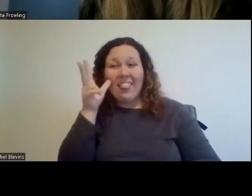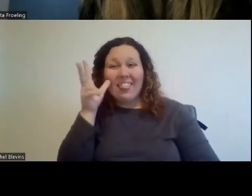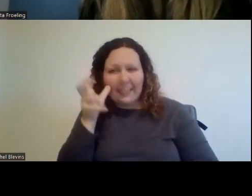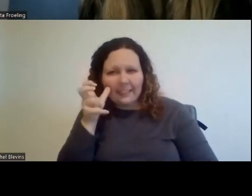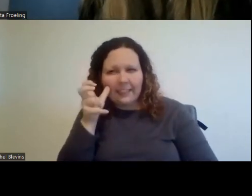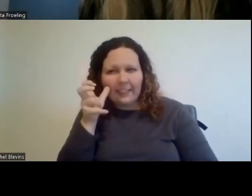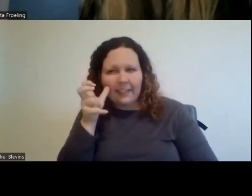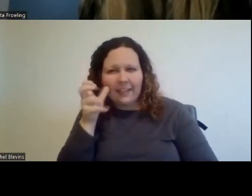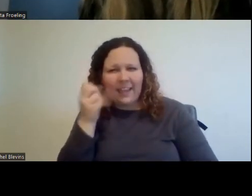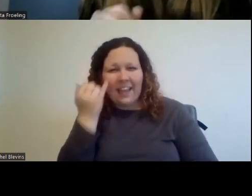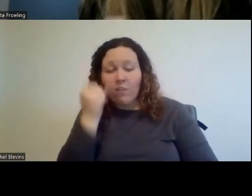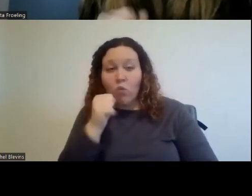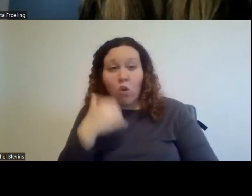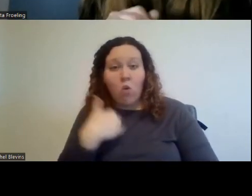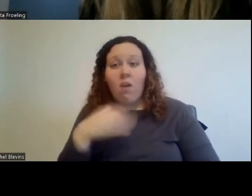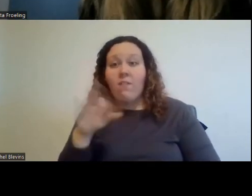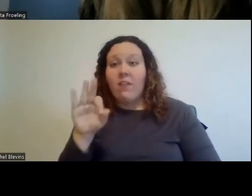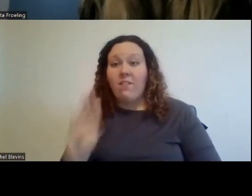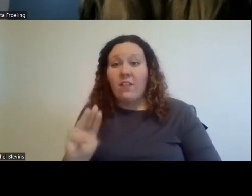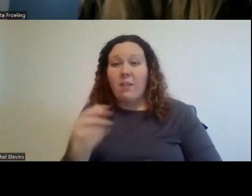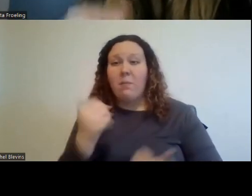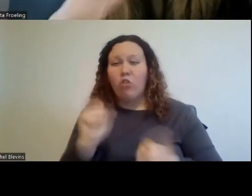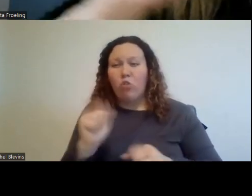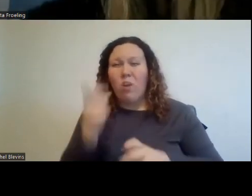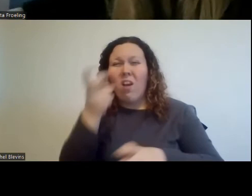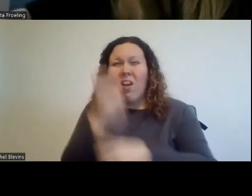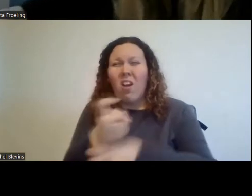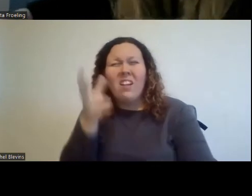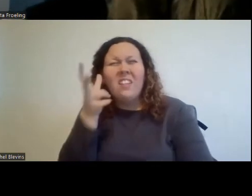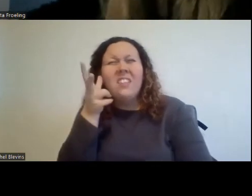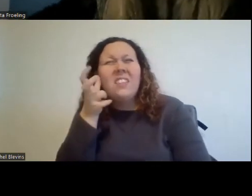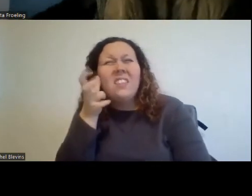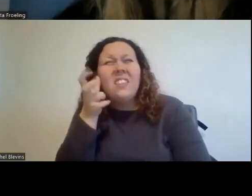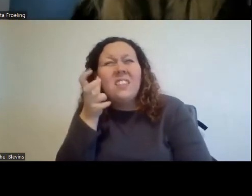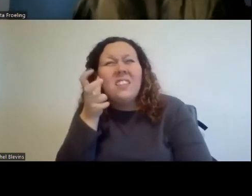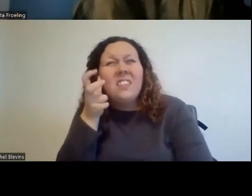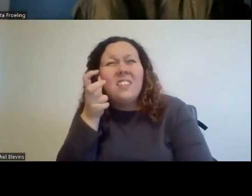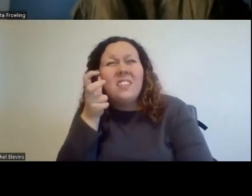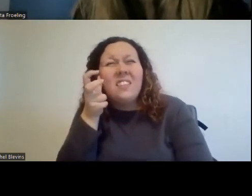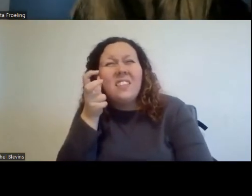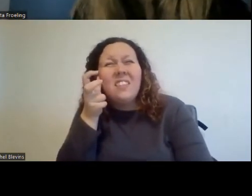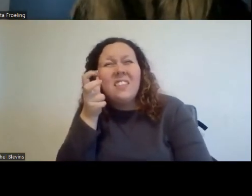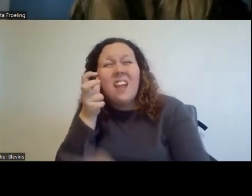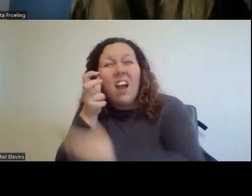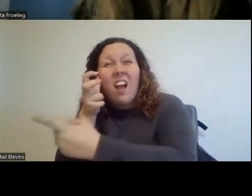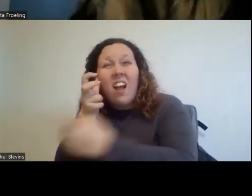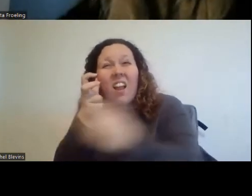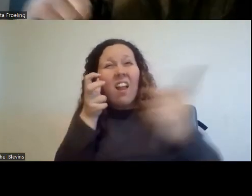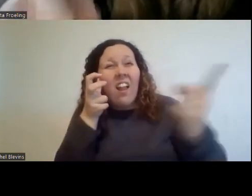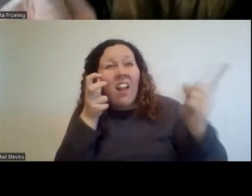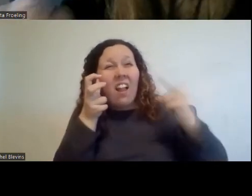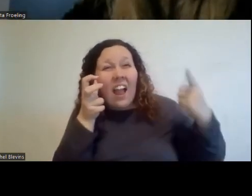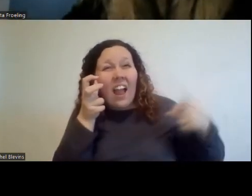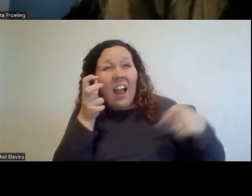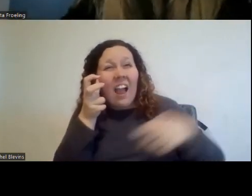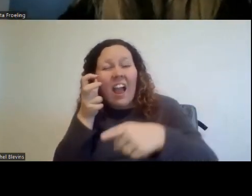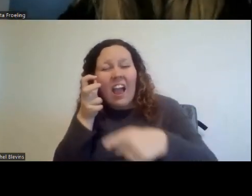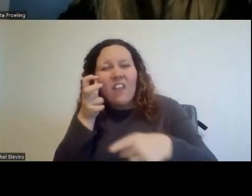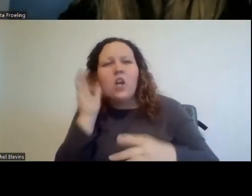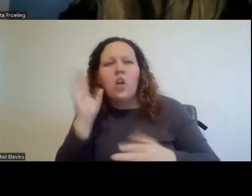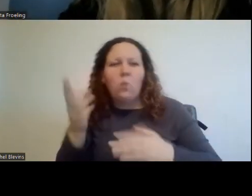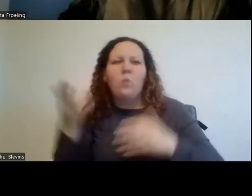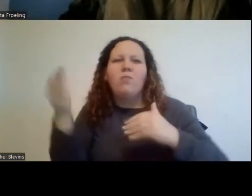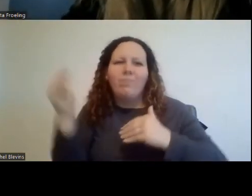have FM, and you're really trying hard to listen, everything else is going to be compromised. And I will show you